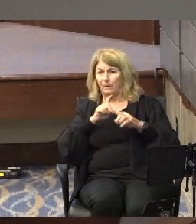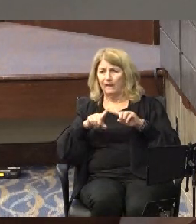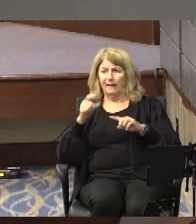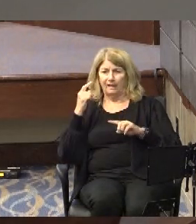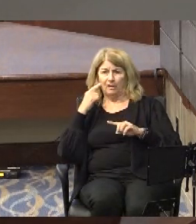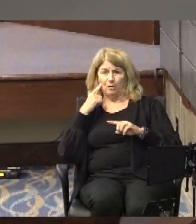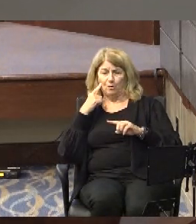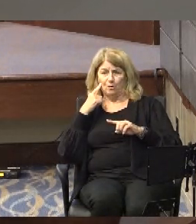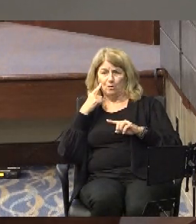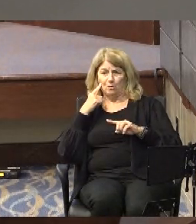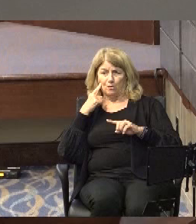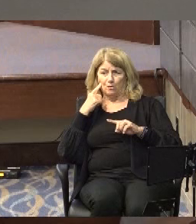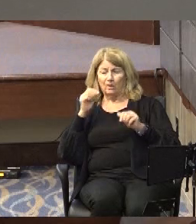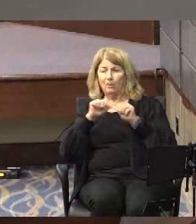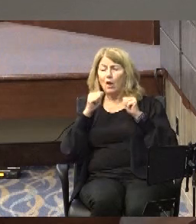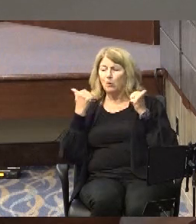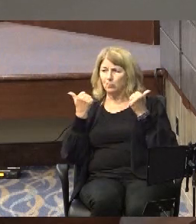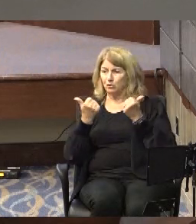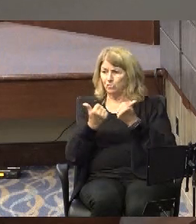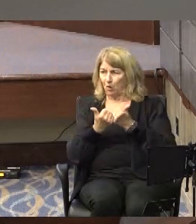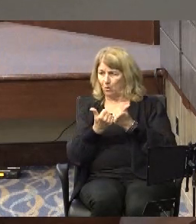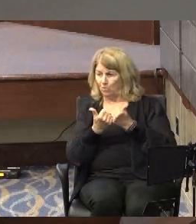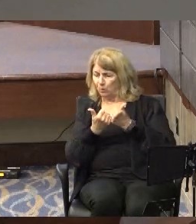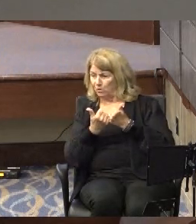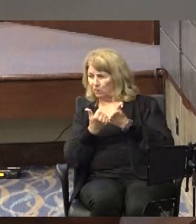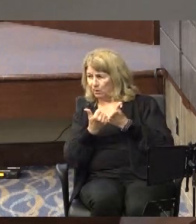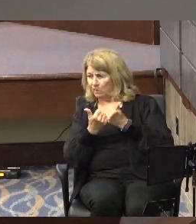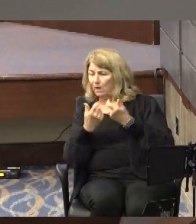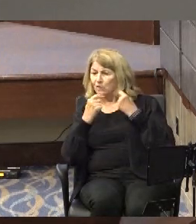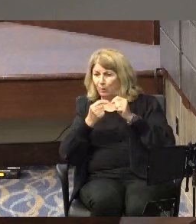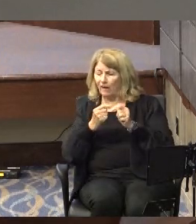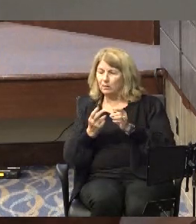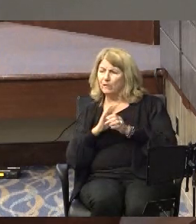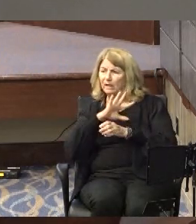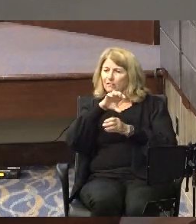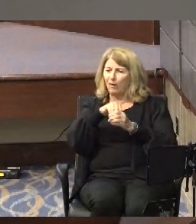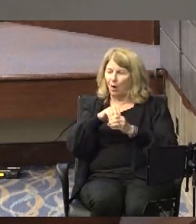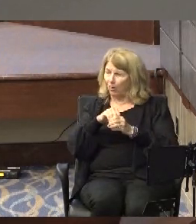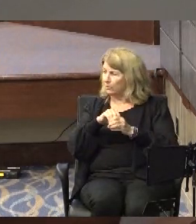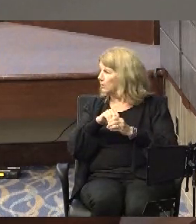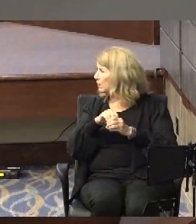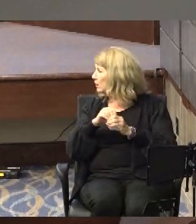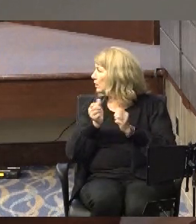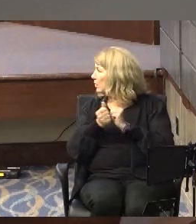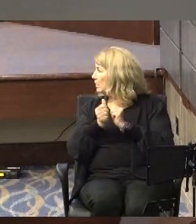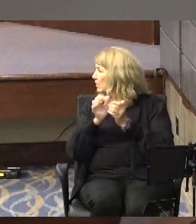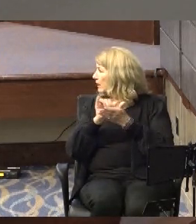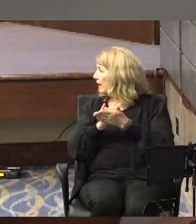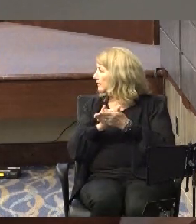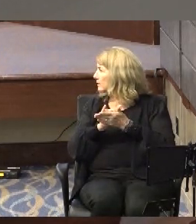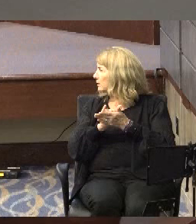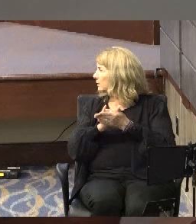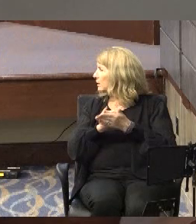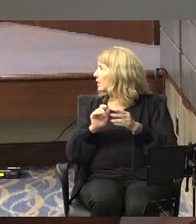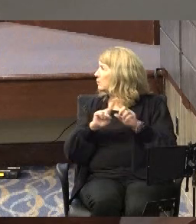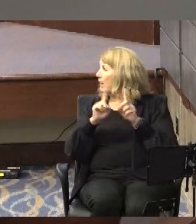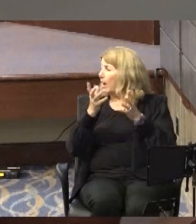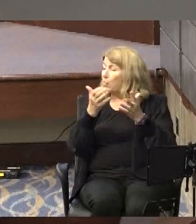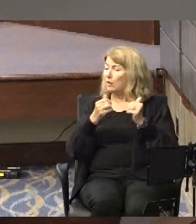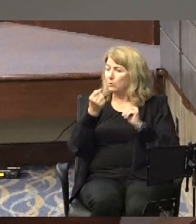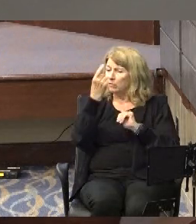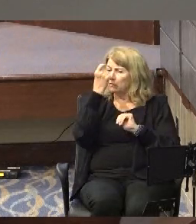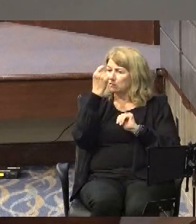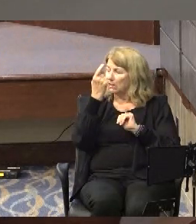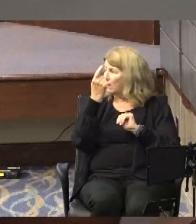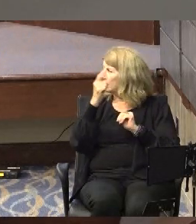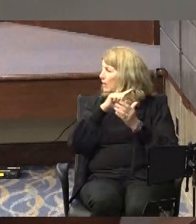then the association, they decided to jump in on it, so Meg's Lovis here. But I want y'all to understand, in